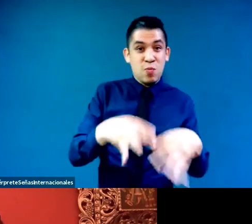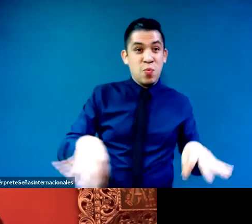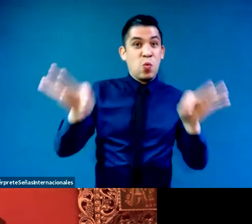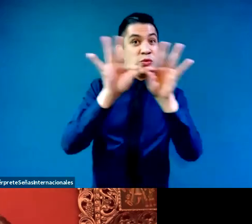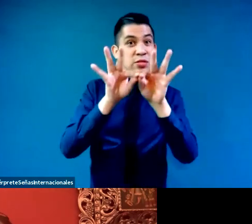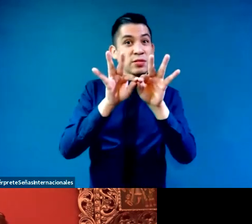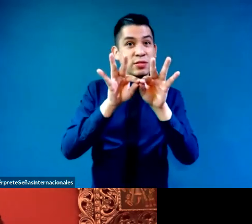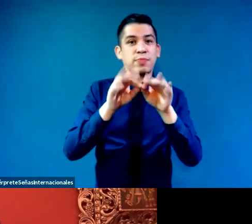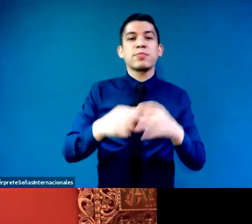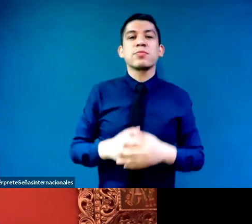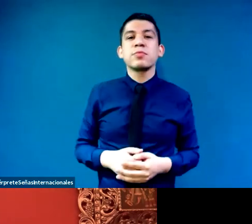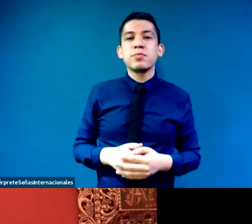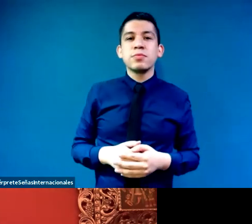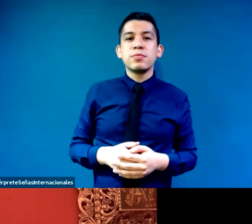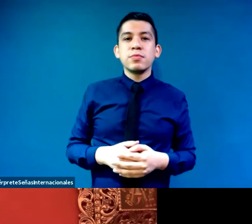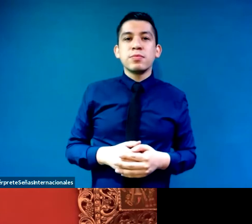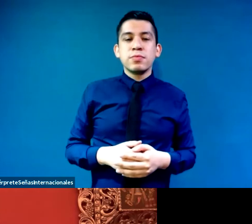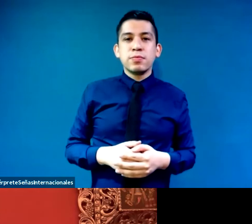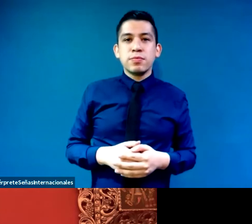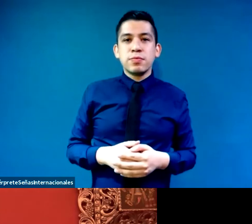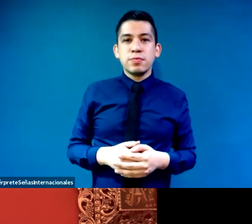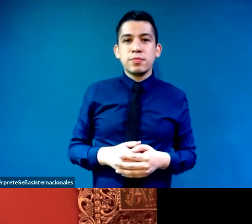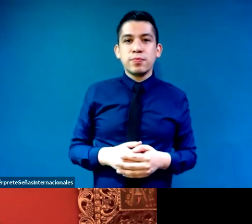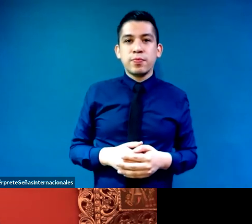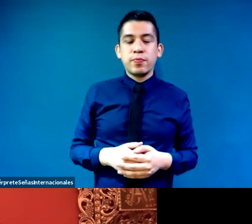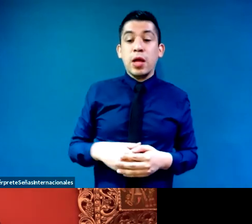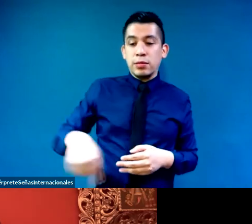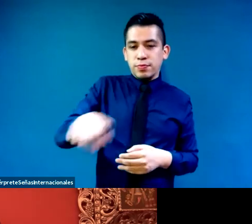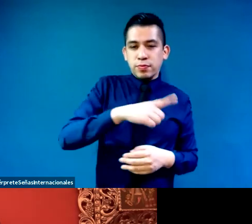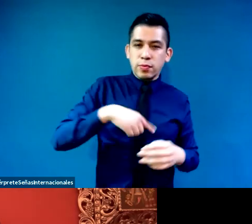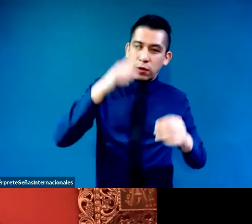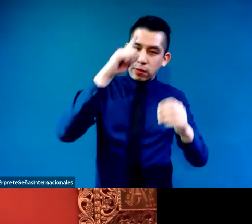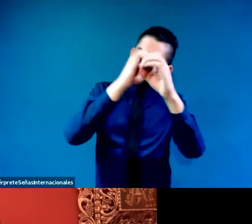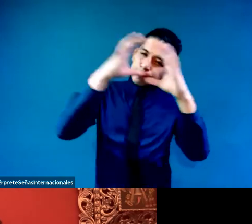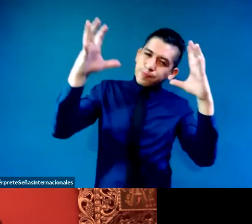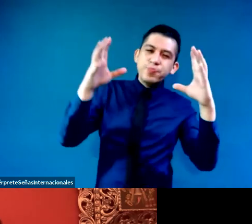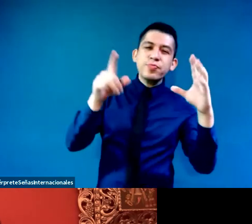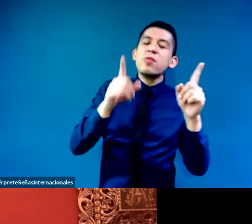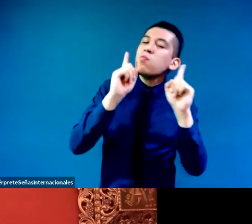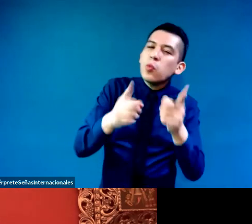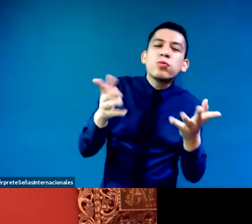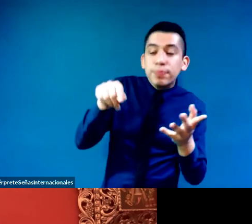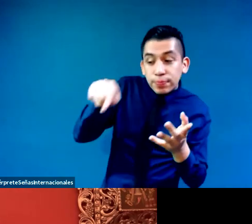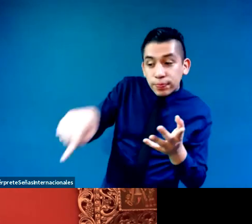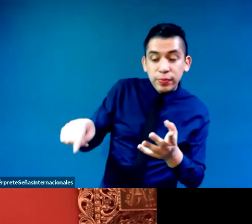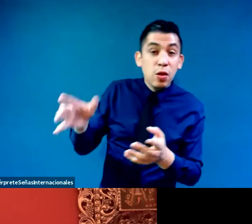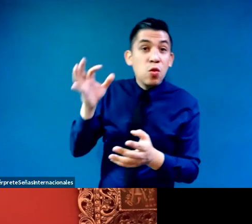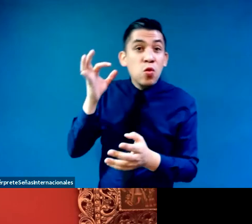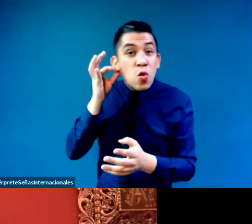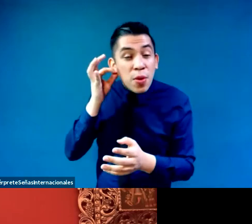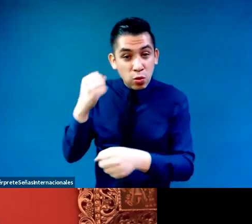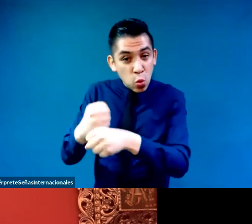sector, by emphasizing the need for women to have access to and control over their own